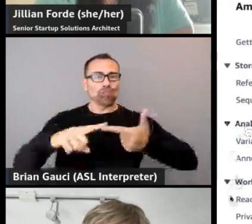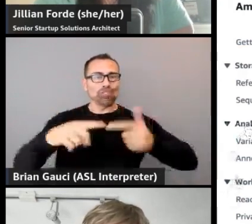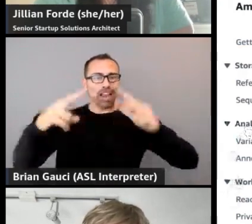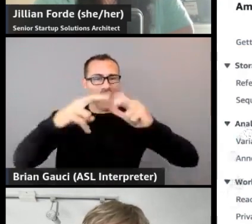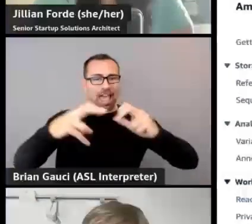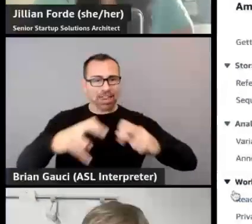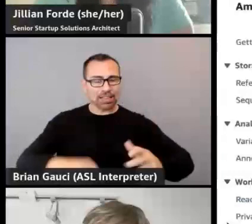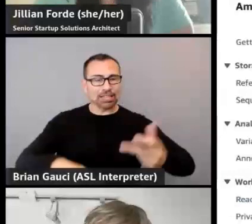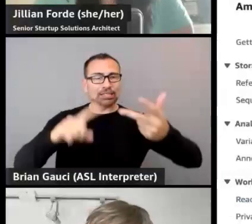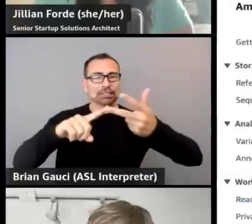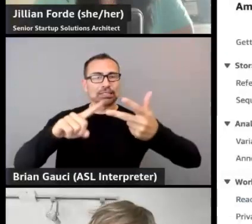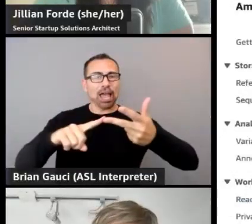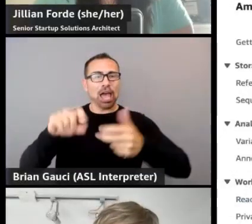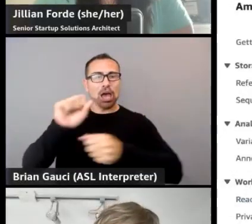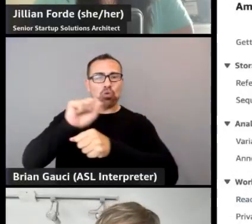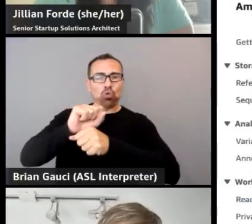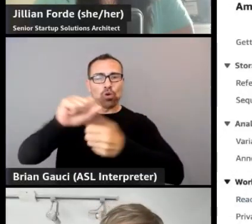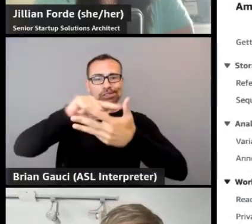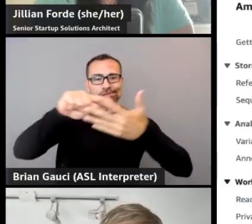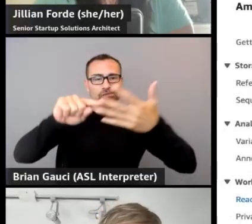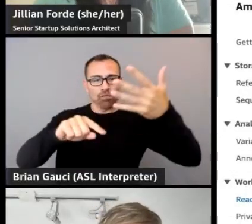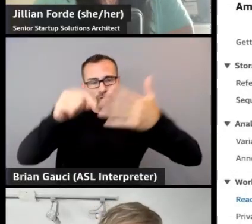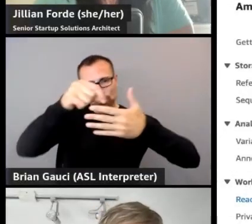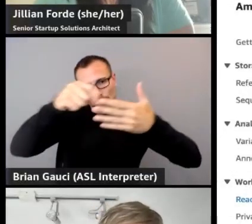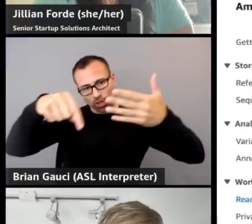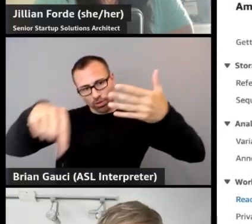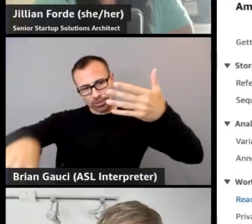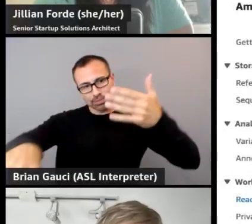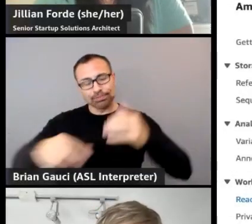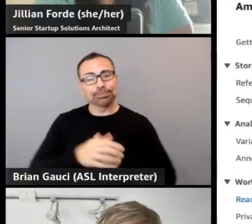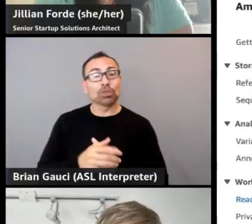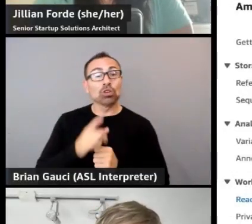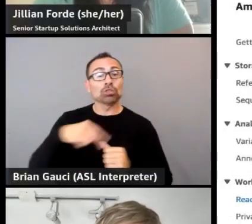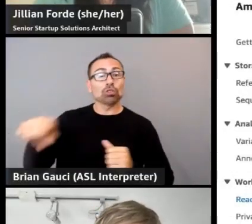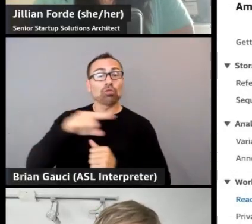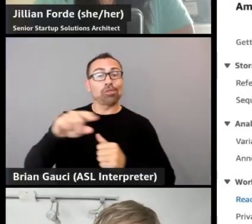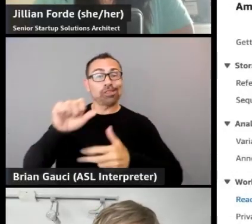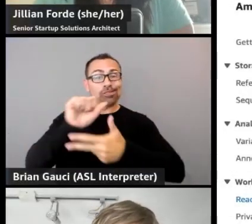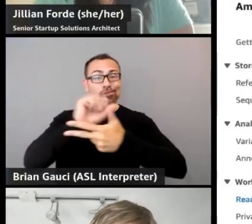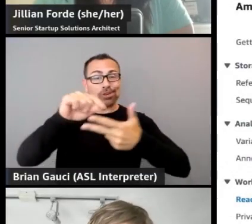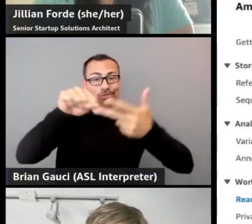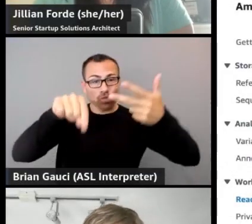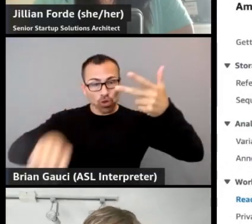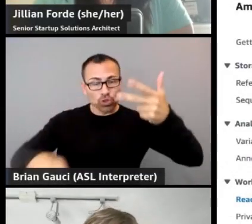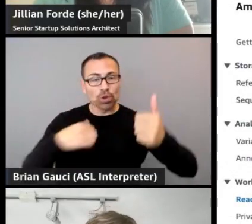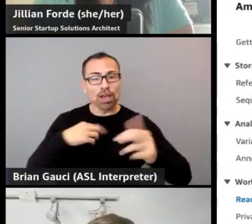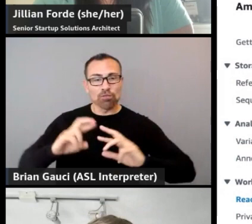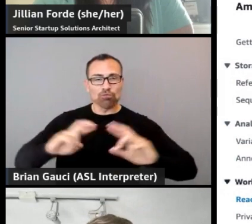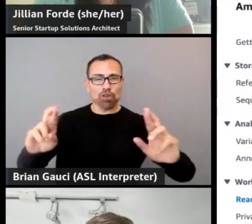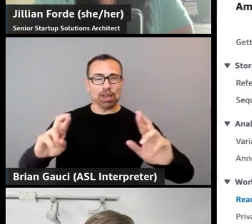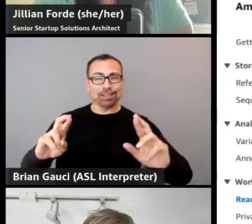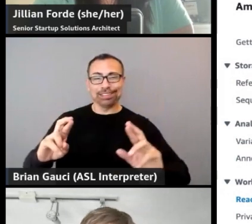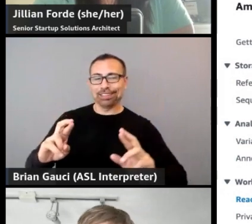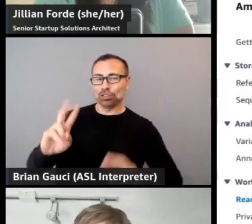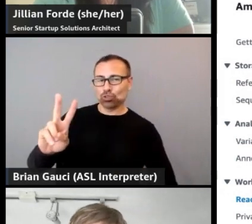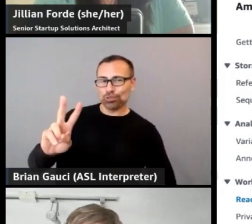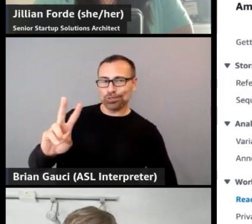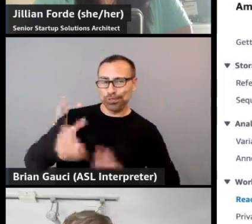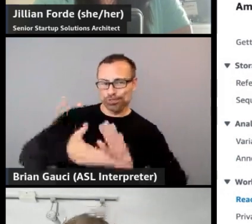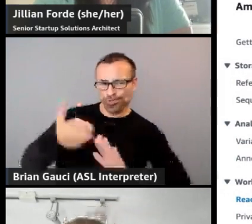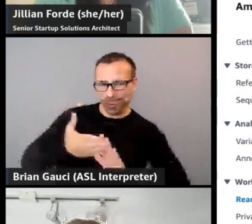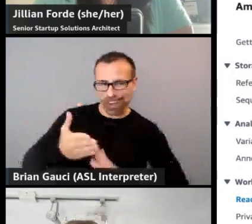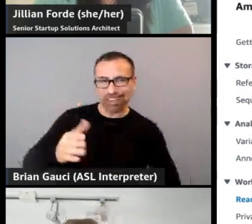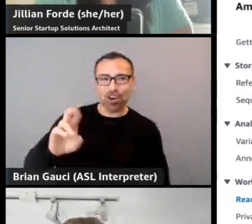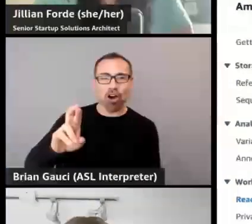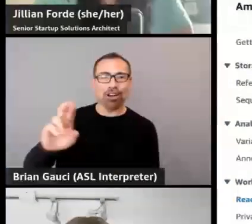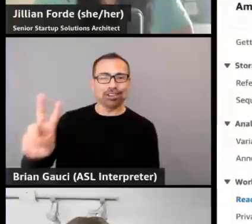and then Omics Workflows. And so under Omics Workflows, we have the Ready2Run workflows. If you click on the Ready2Run workflows